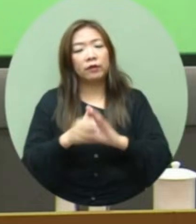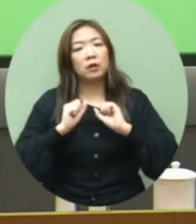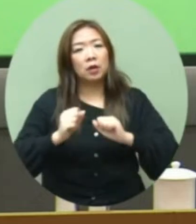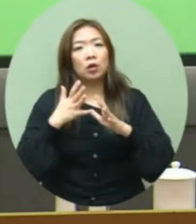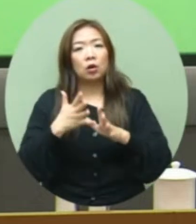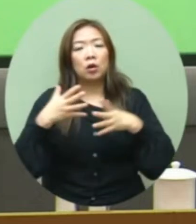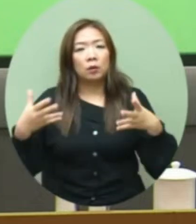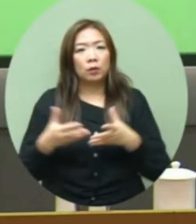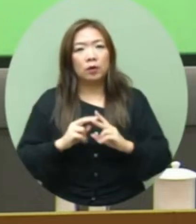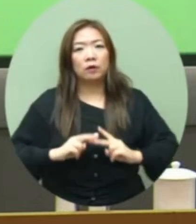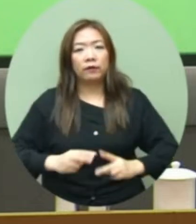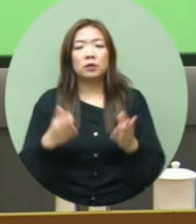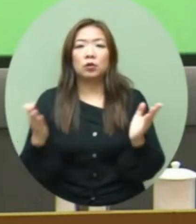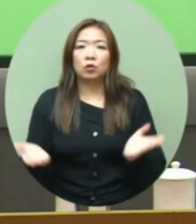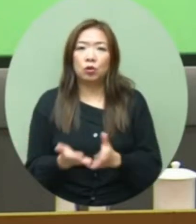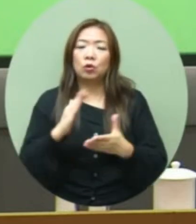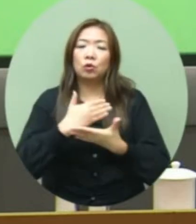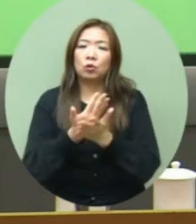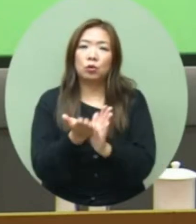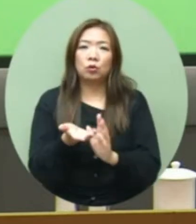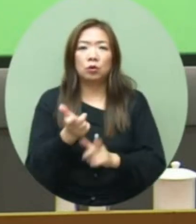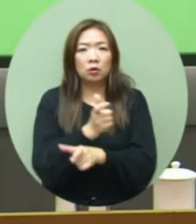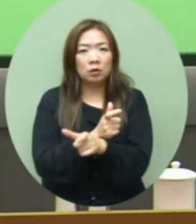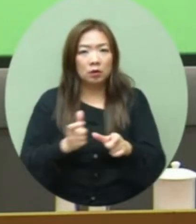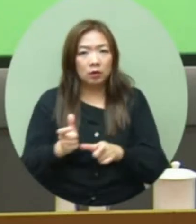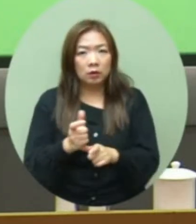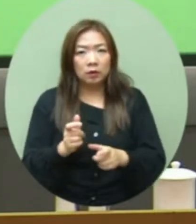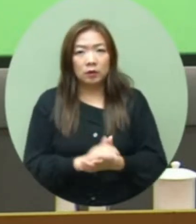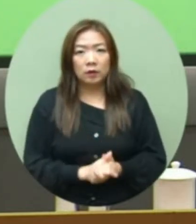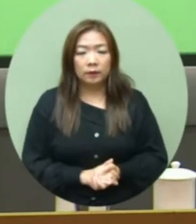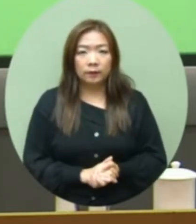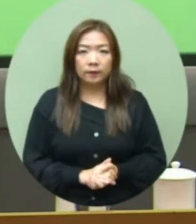culture, sports, and tourism, and fostering economic diversification.